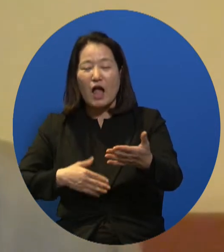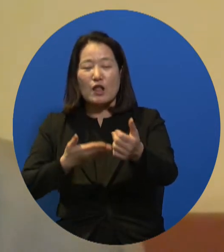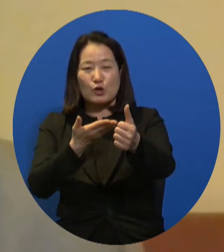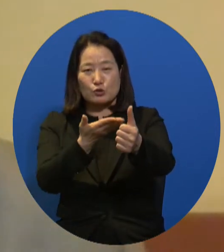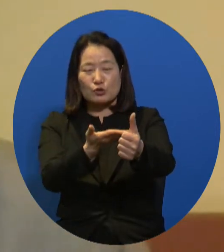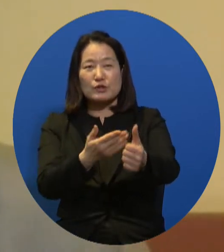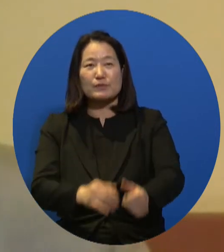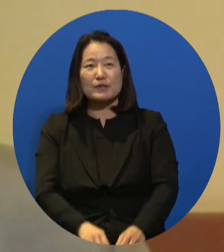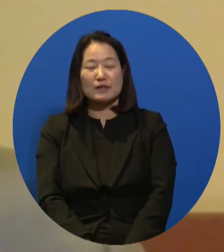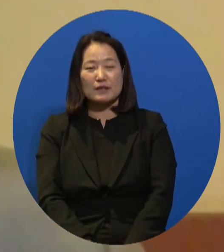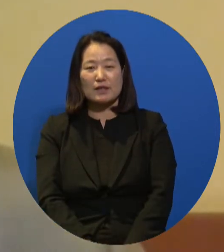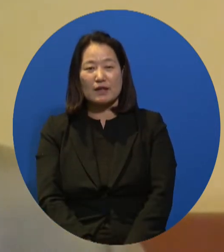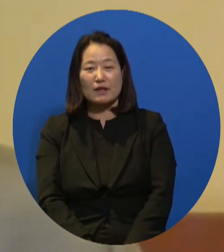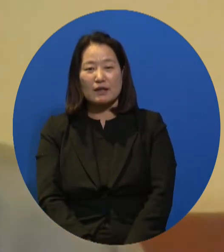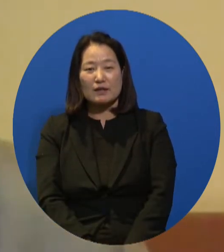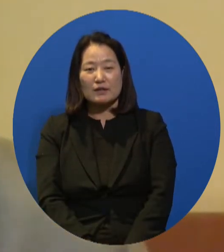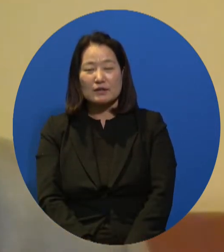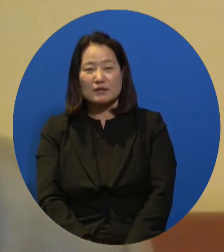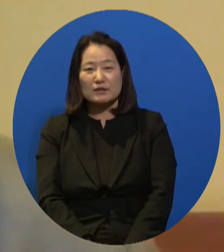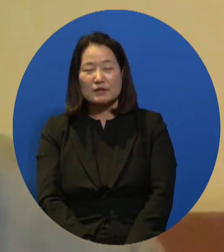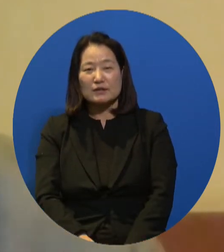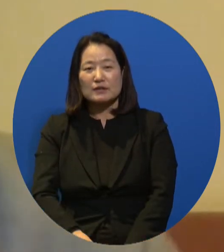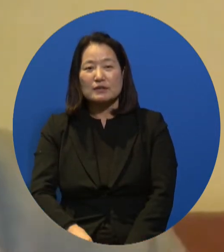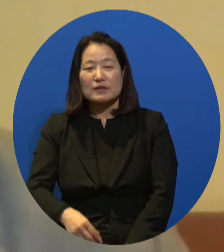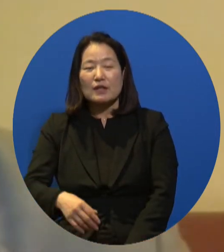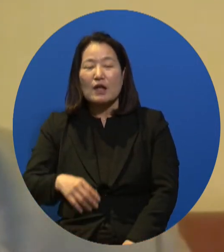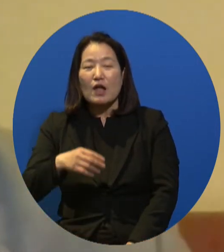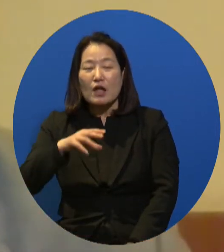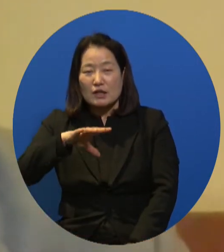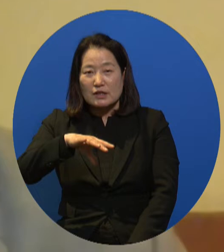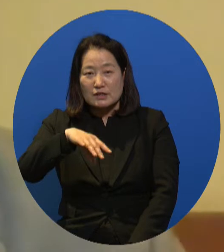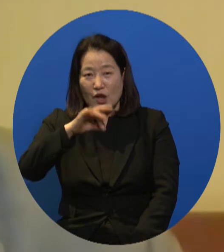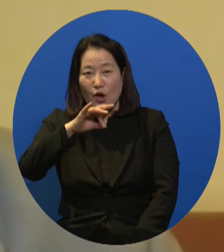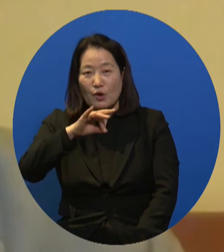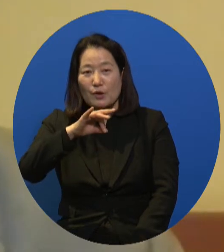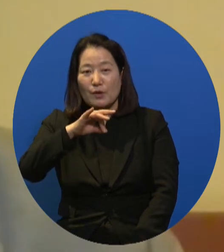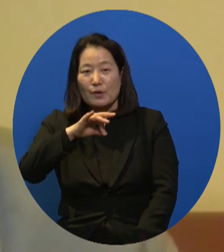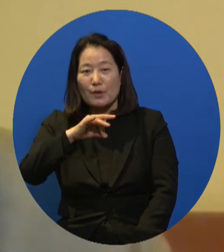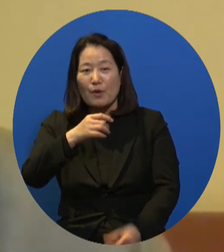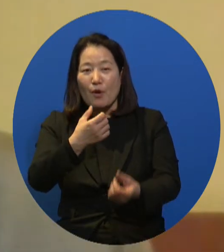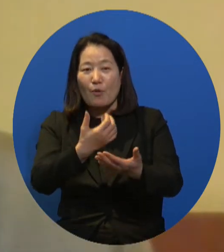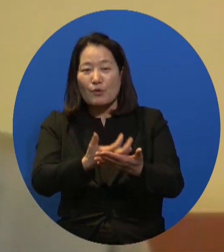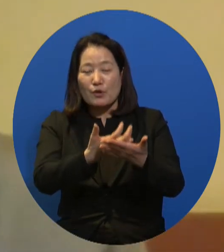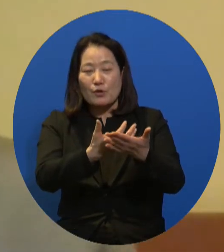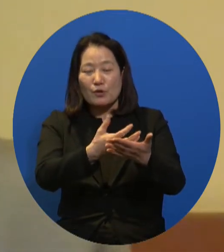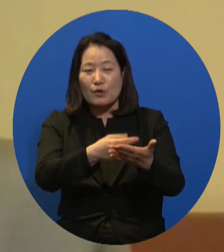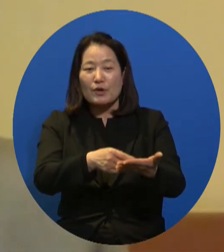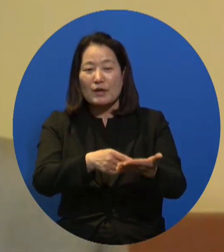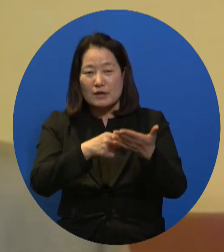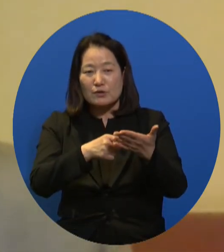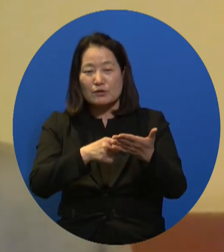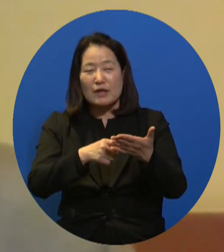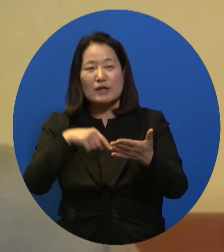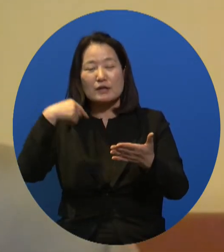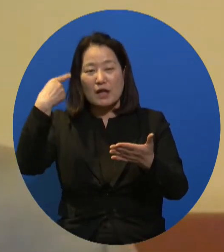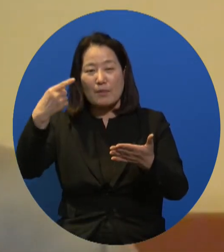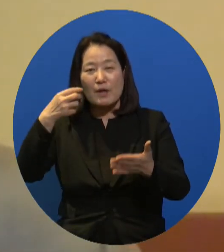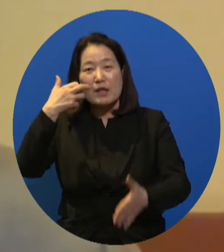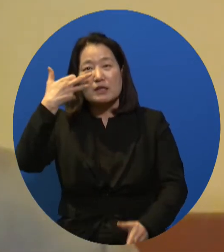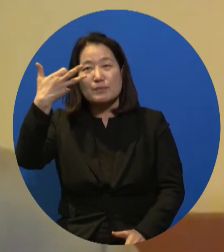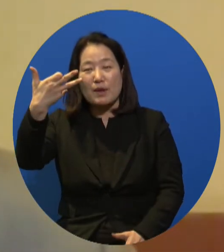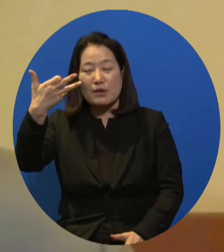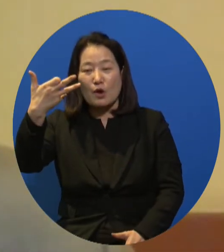are beginning to see some really powerful outcomes. The EU have been deeply embarrassed